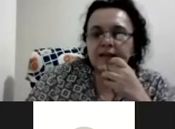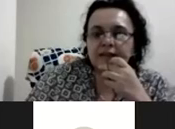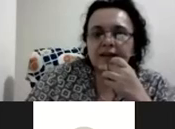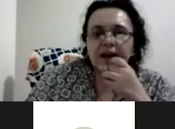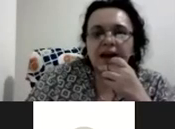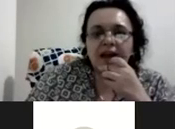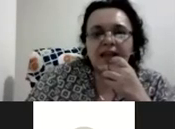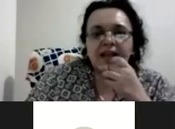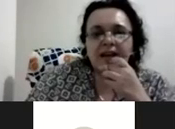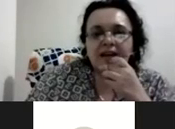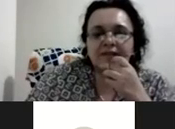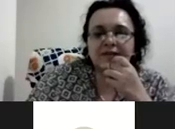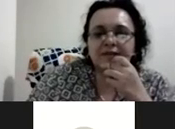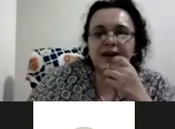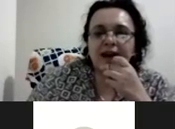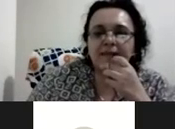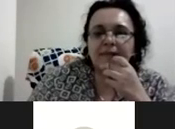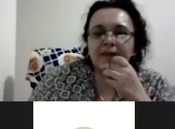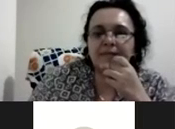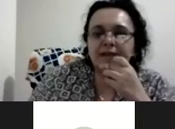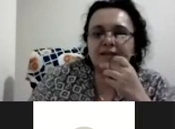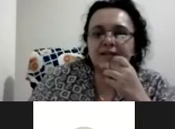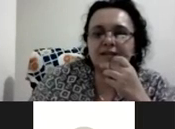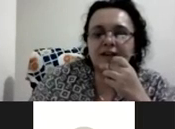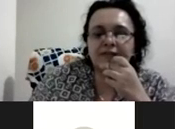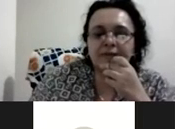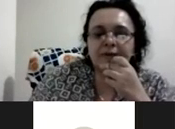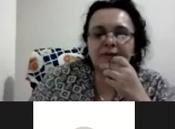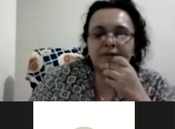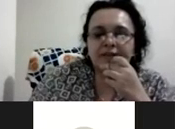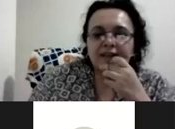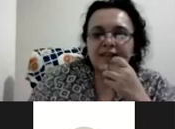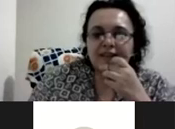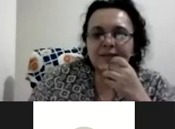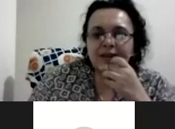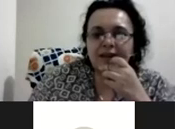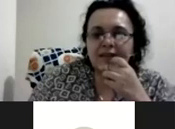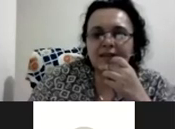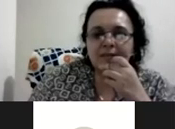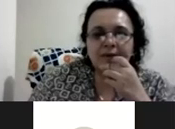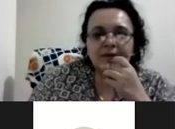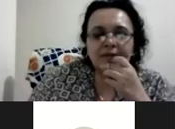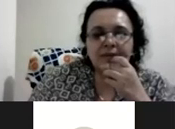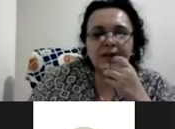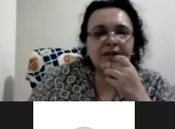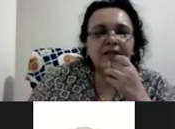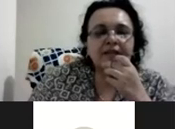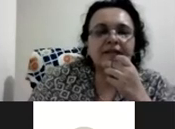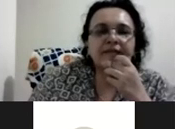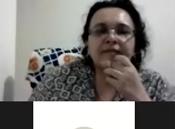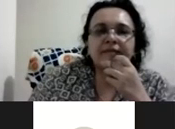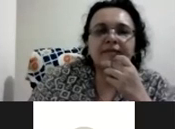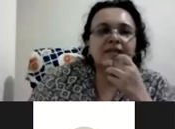mean it? I'd love to. I'll bring my surfboard. That's great. The more, the